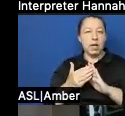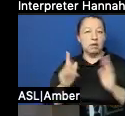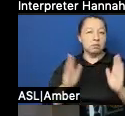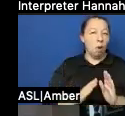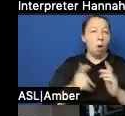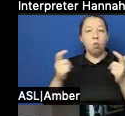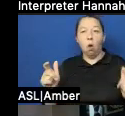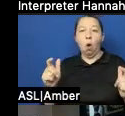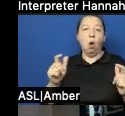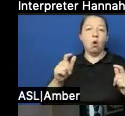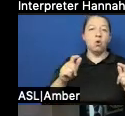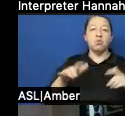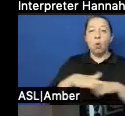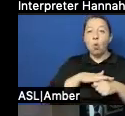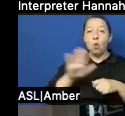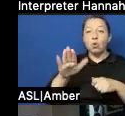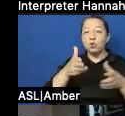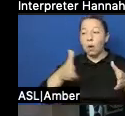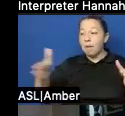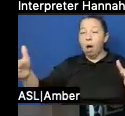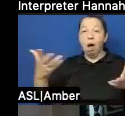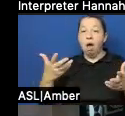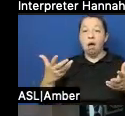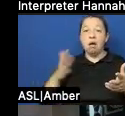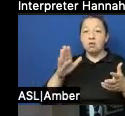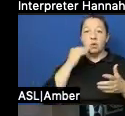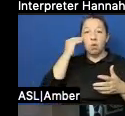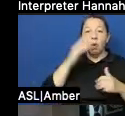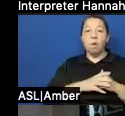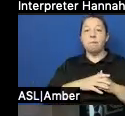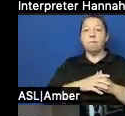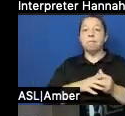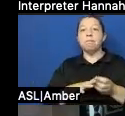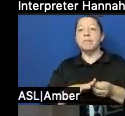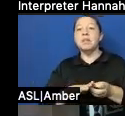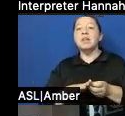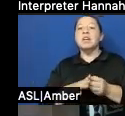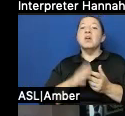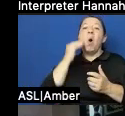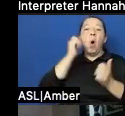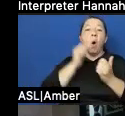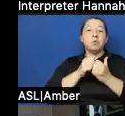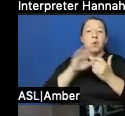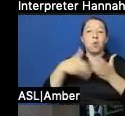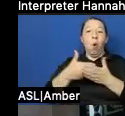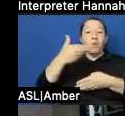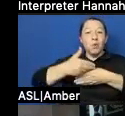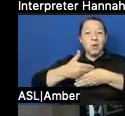out. Homes, well, I don't really like this bullet, homes with the windows covered. Yes, maybe every day, but if